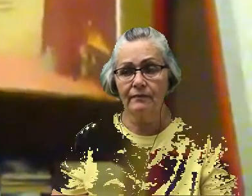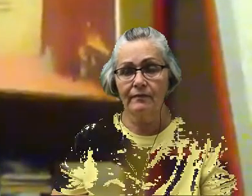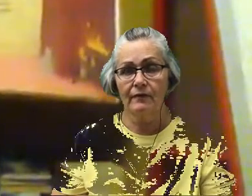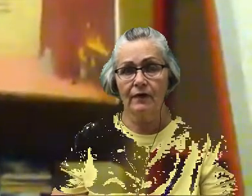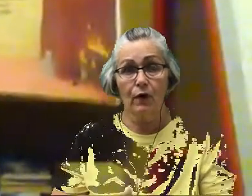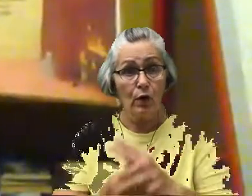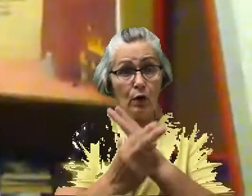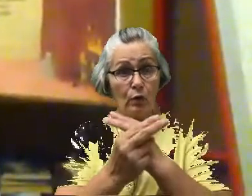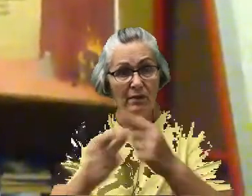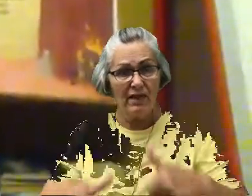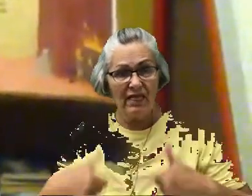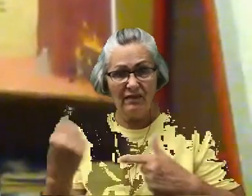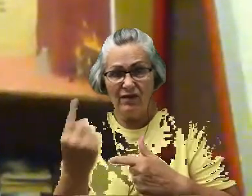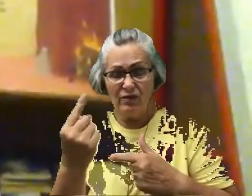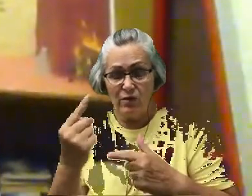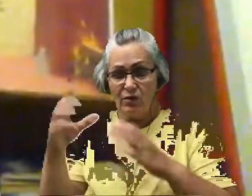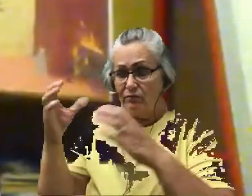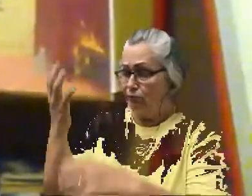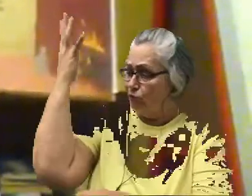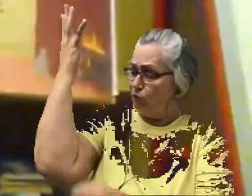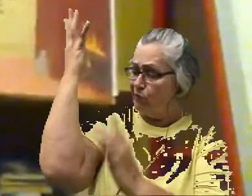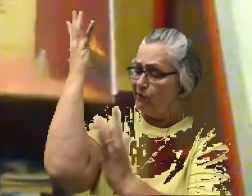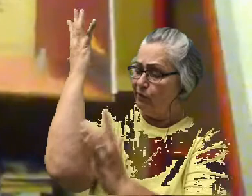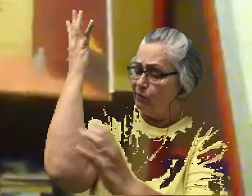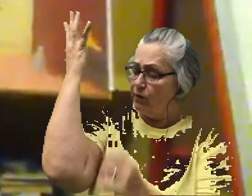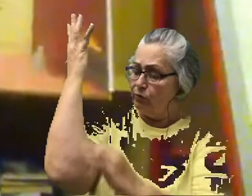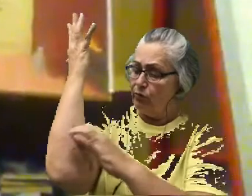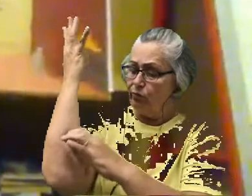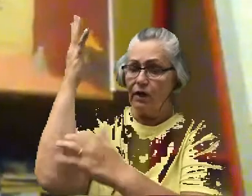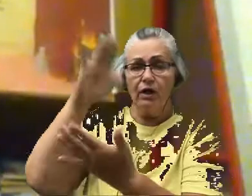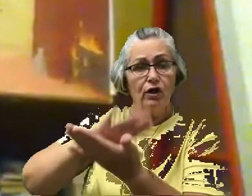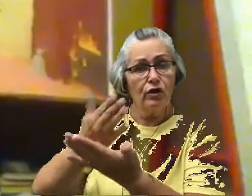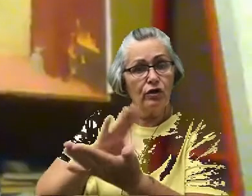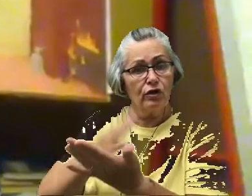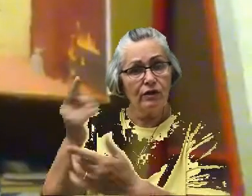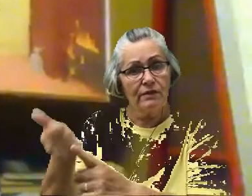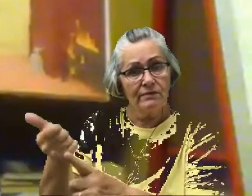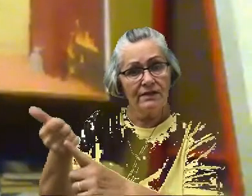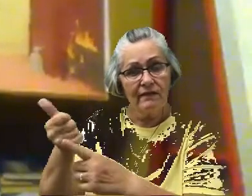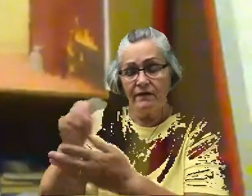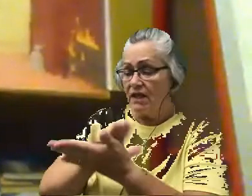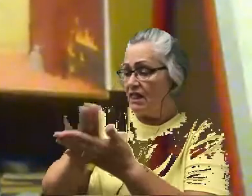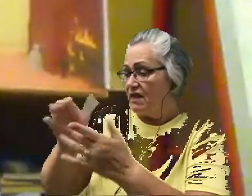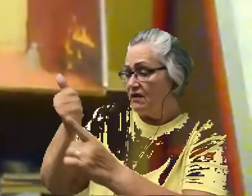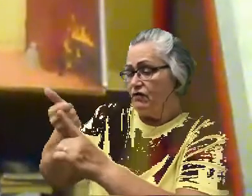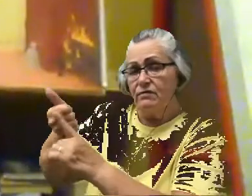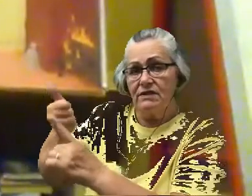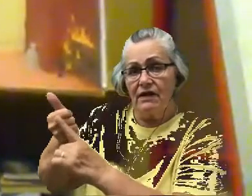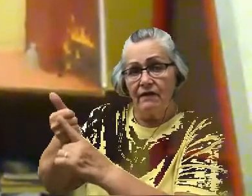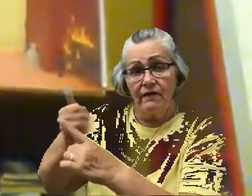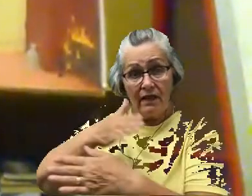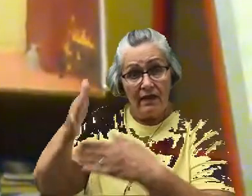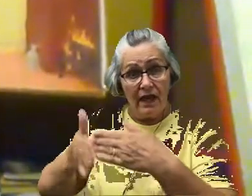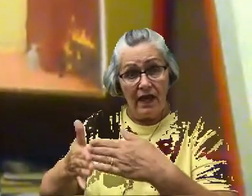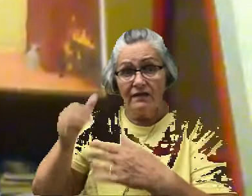Rabbit lived by himself in the hollow of an old tree. He cooked for himself, he tidied up after himself, and at the end of each